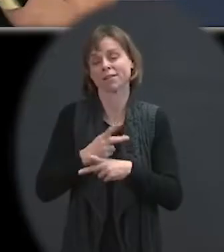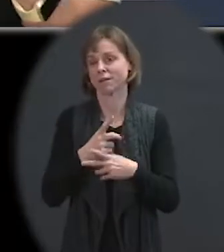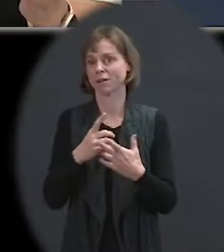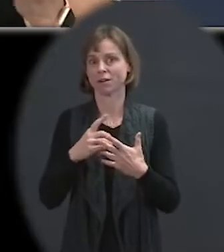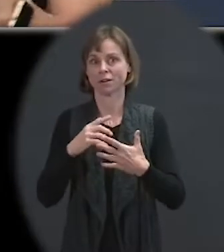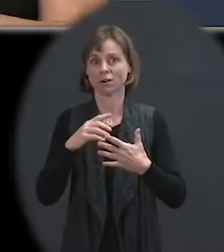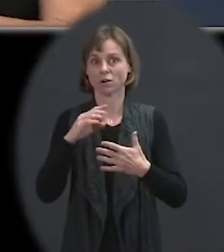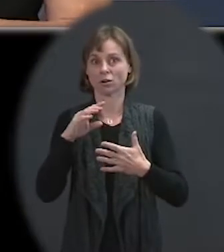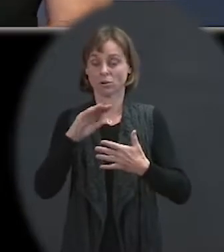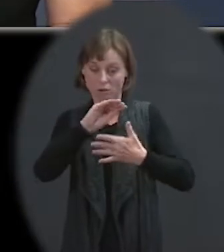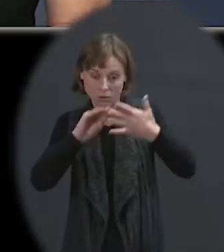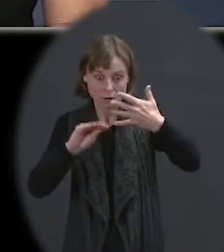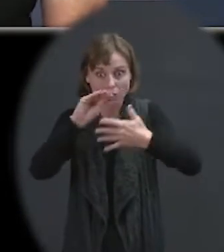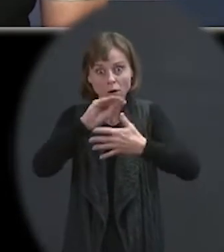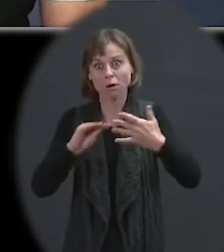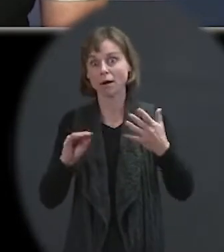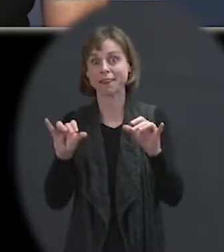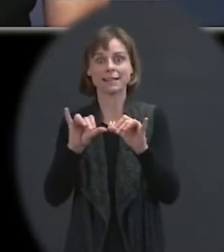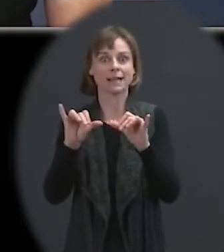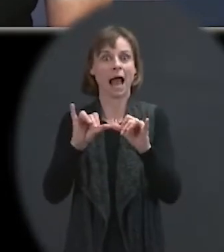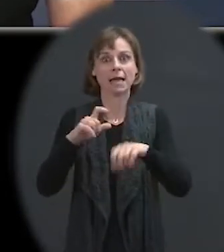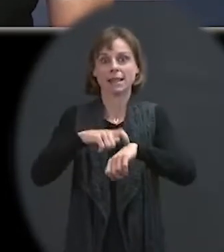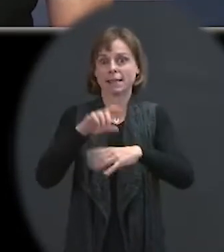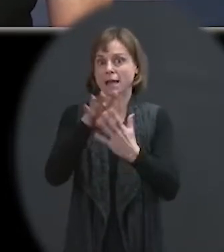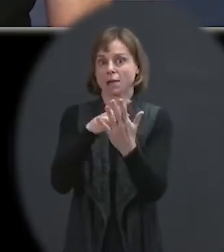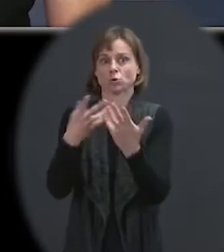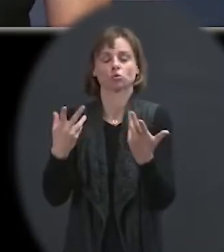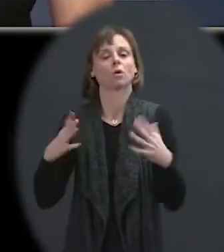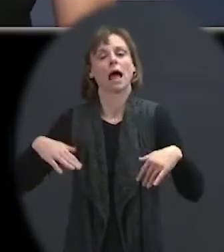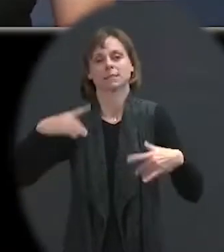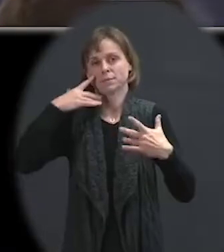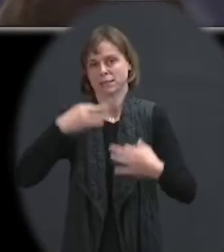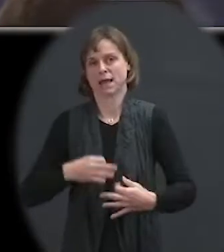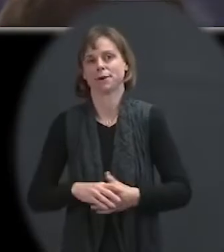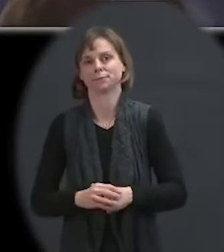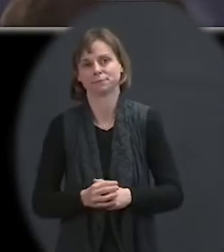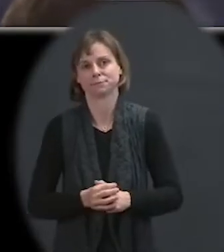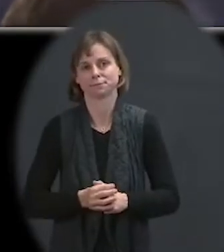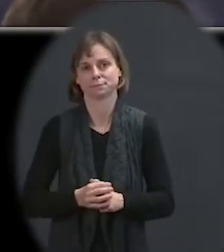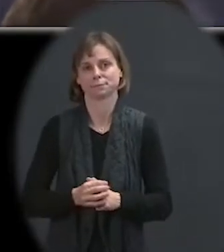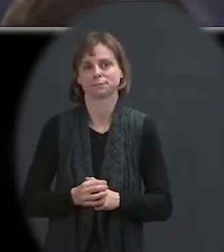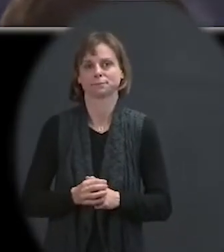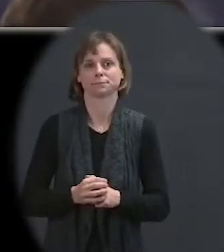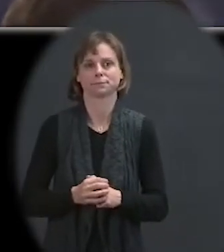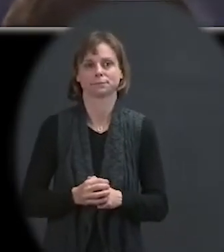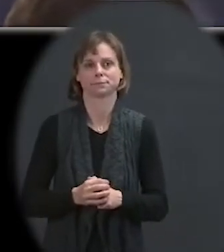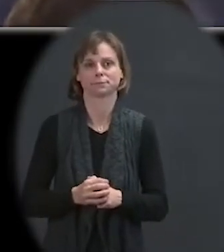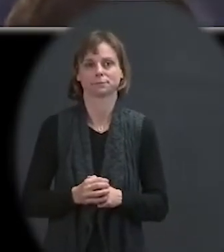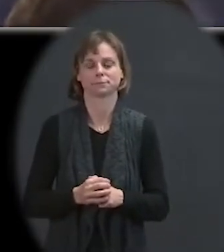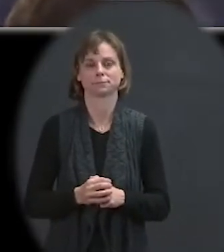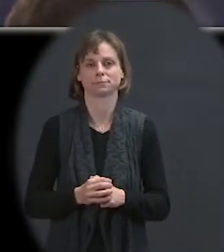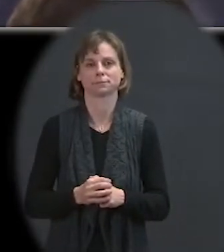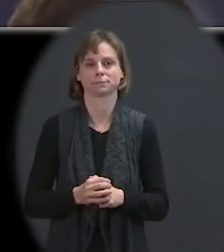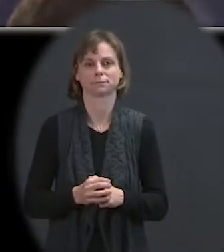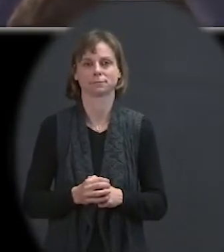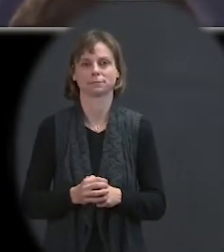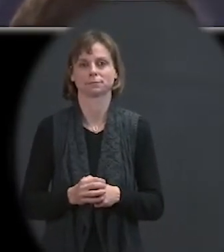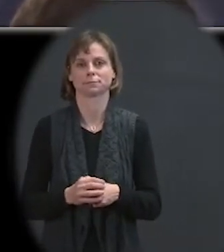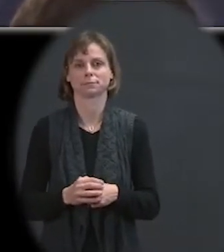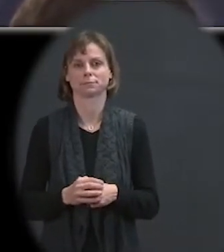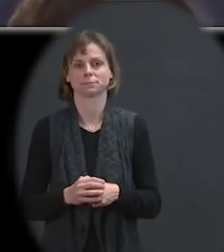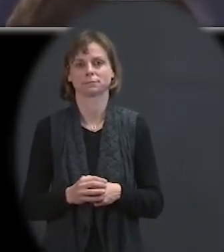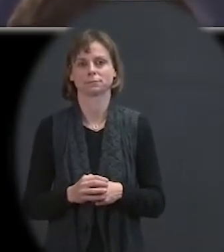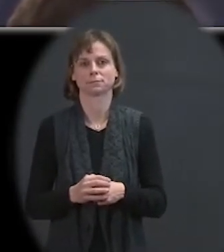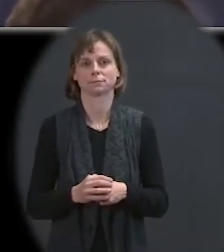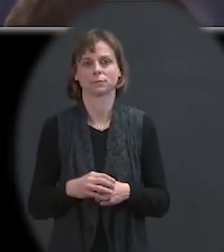the timeline, that's what has not been determined at this point. And then on COVID, Jake Sullivan's been expressing some concerns about